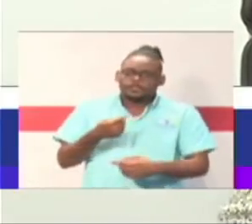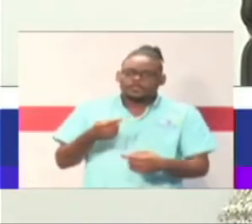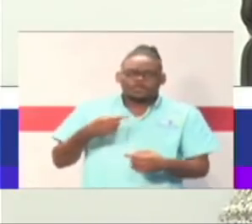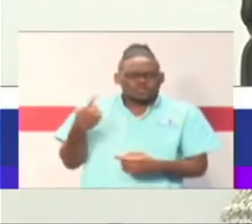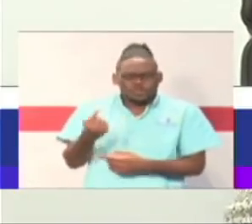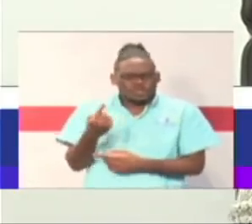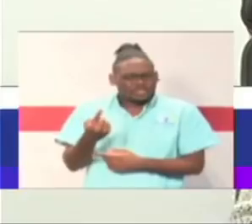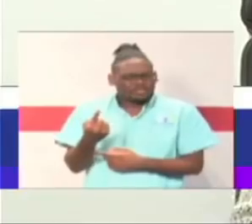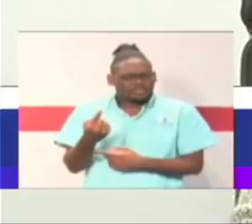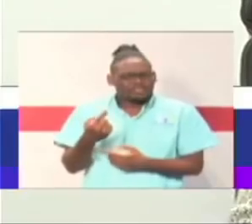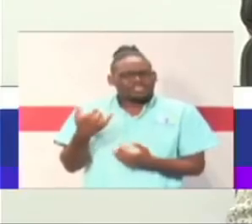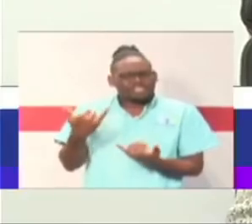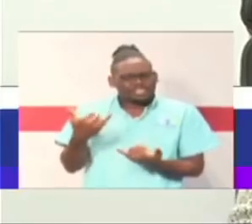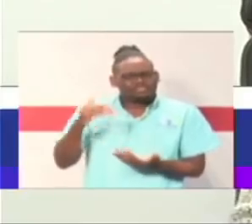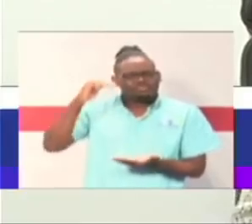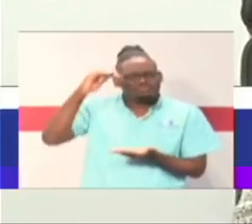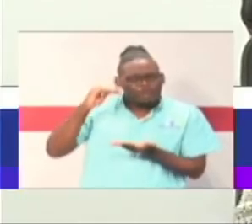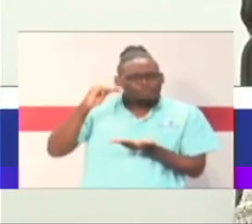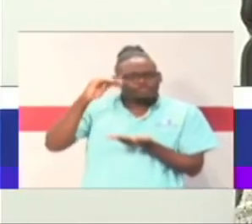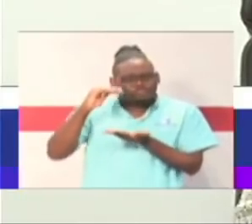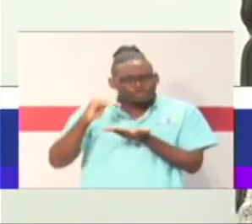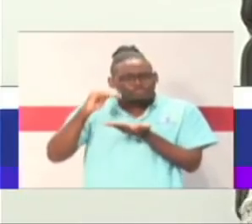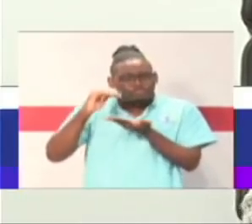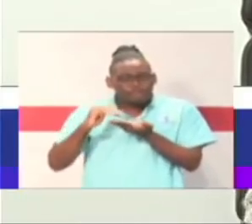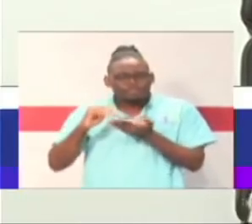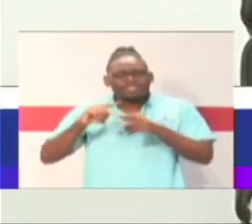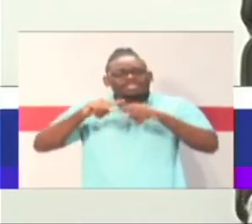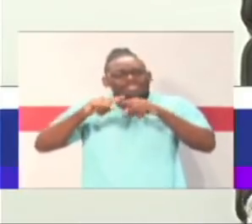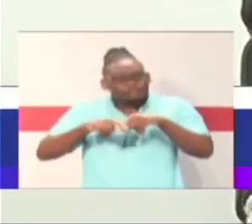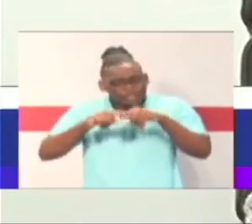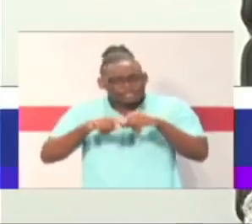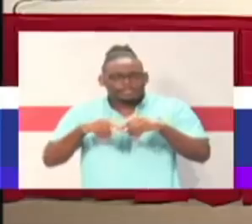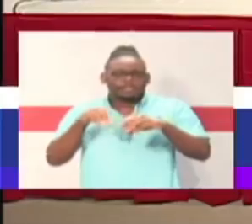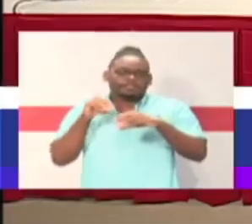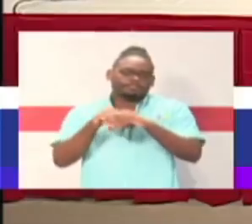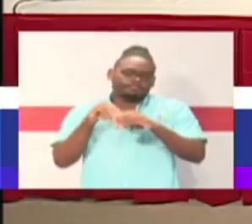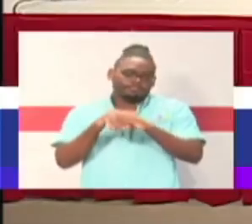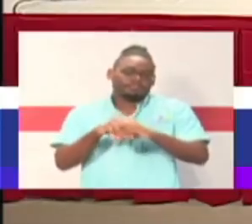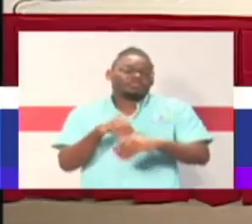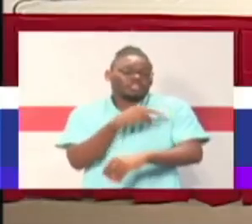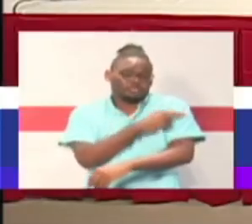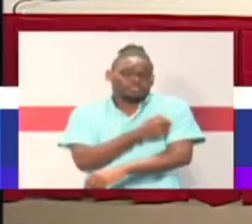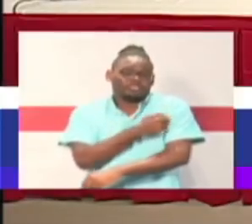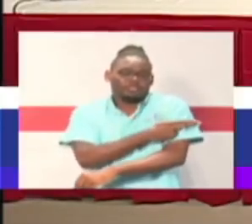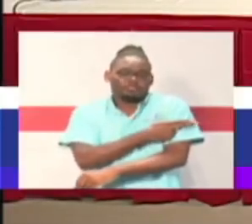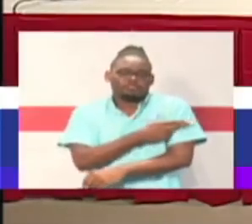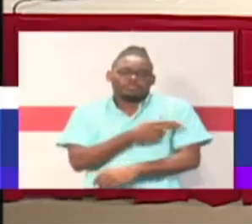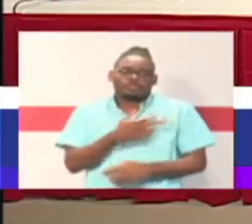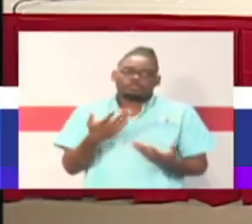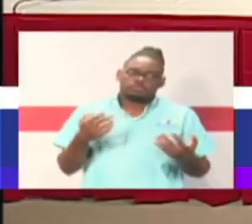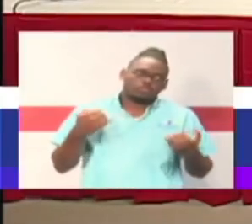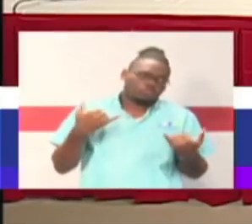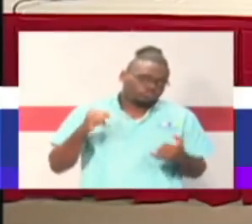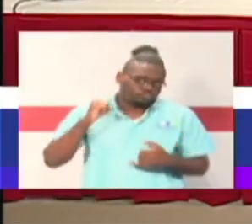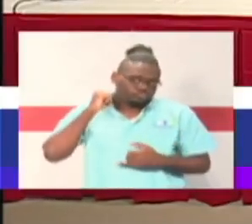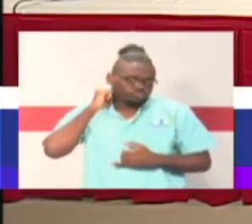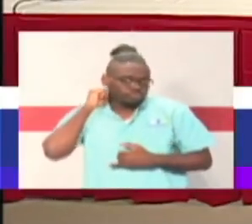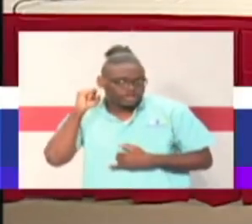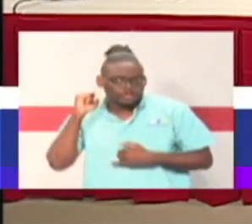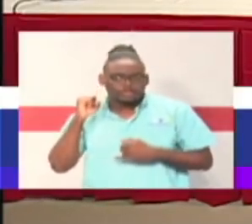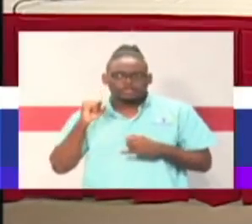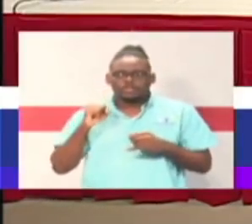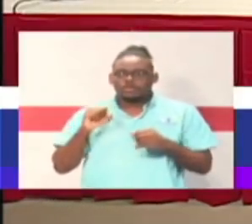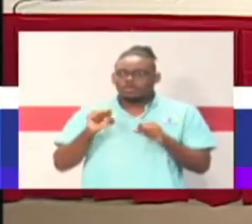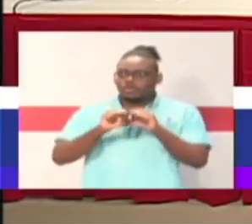hospital and reduce the burden on the entire healthcare system. So thank you. Thank you, Dr. Richards. We go now to Tobago. We go to